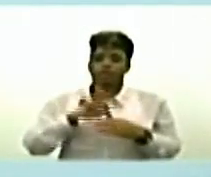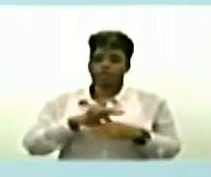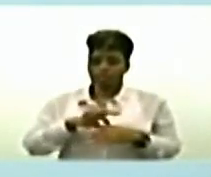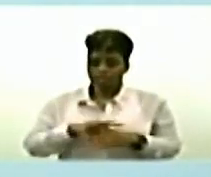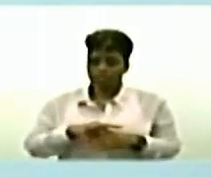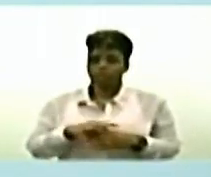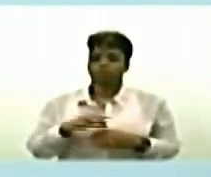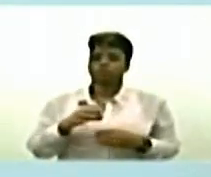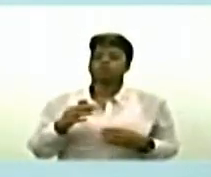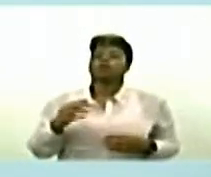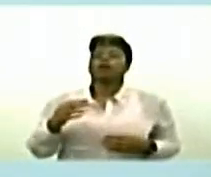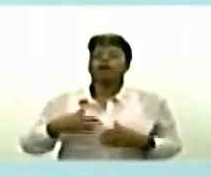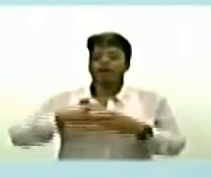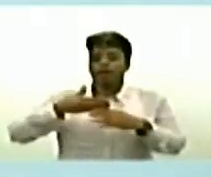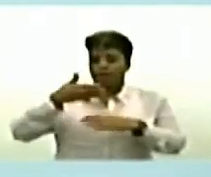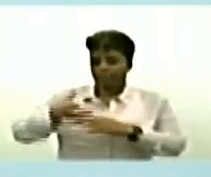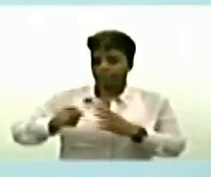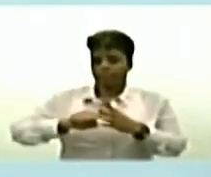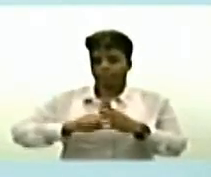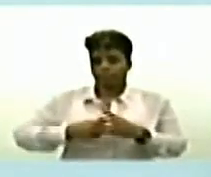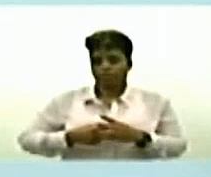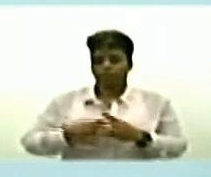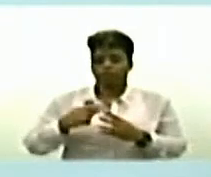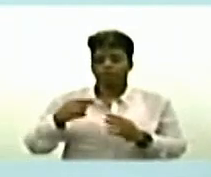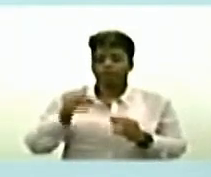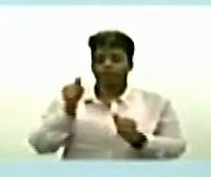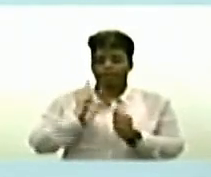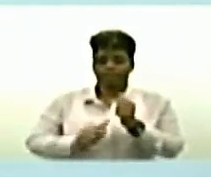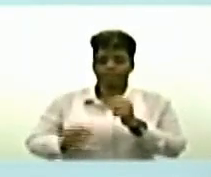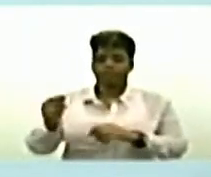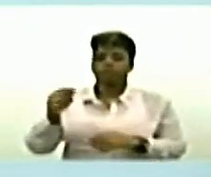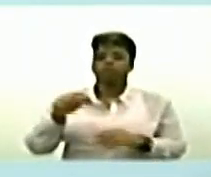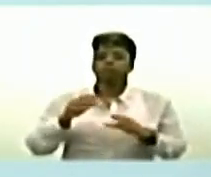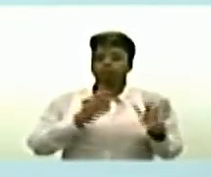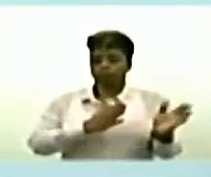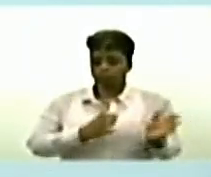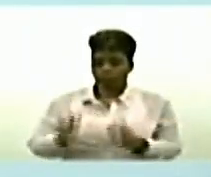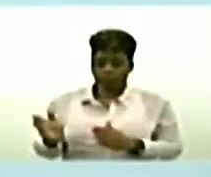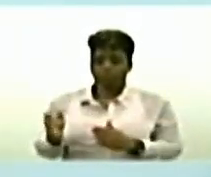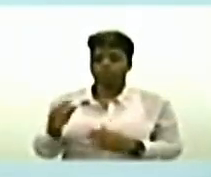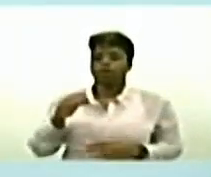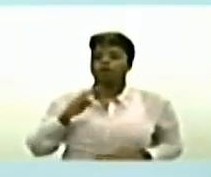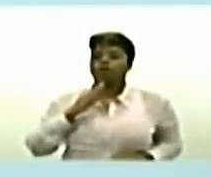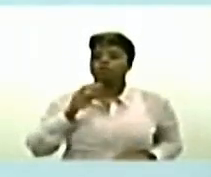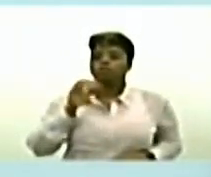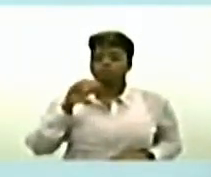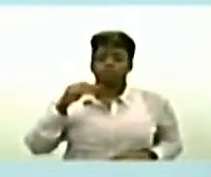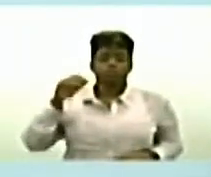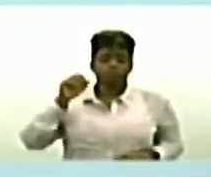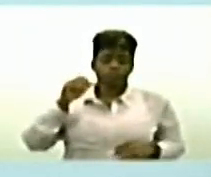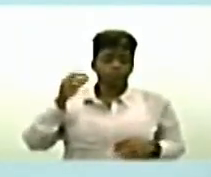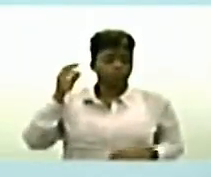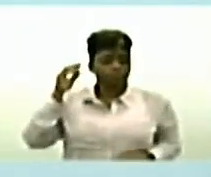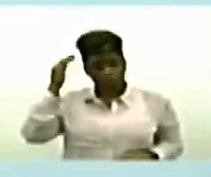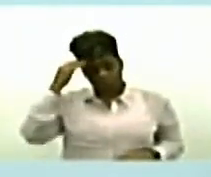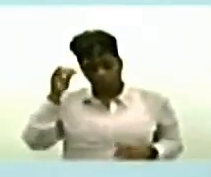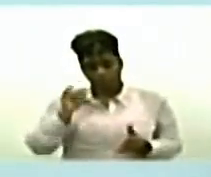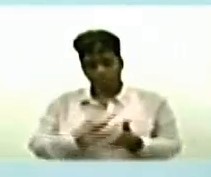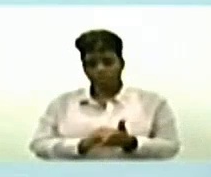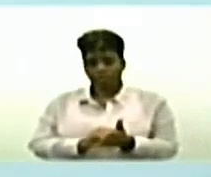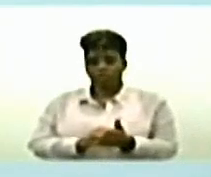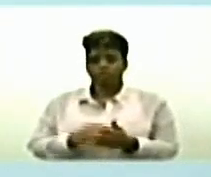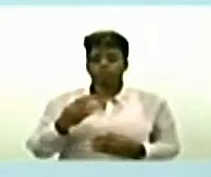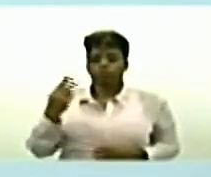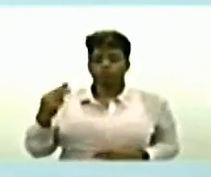may be after the beginning of each session. Be it resolved that this Honourable Senate doth now appoint the members to the